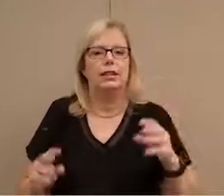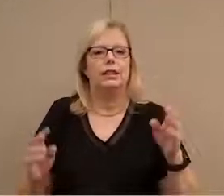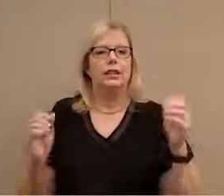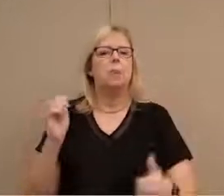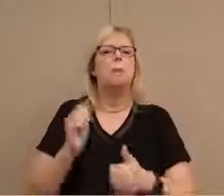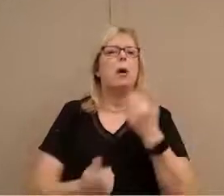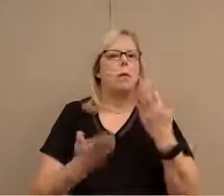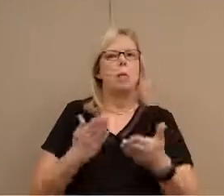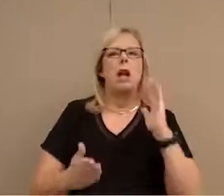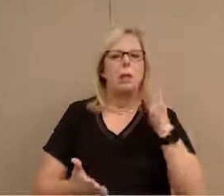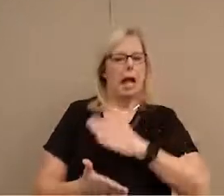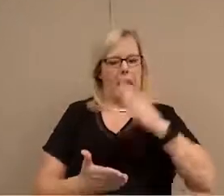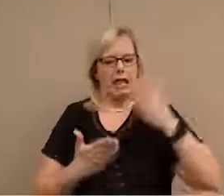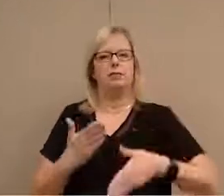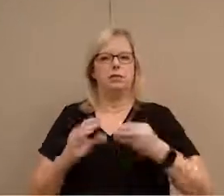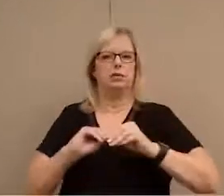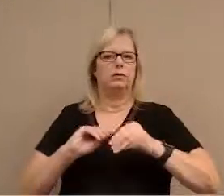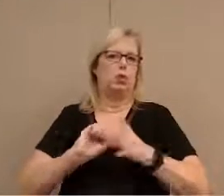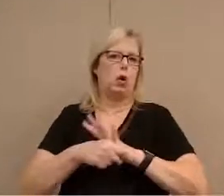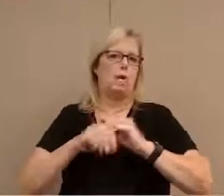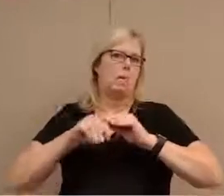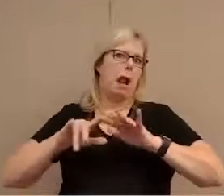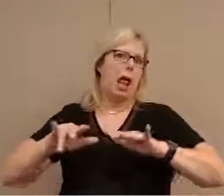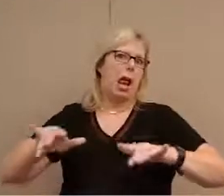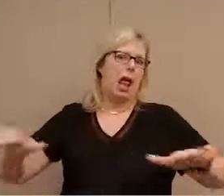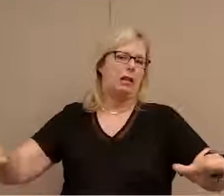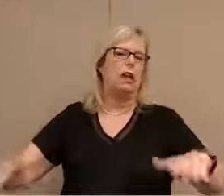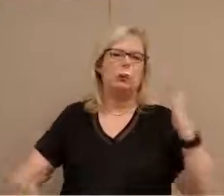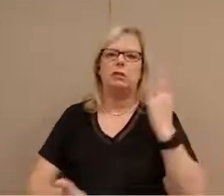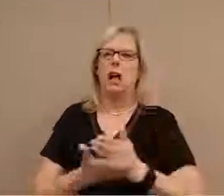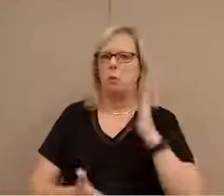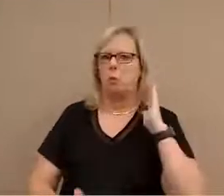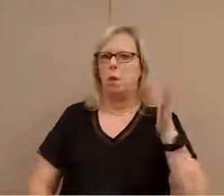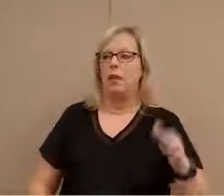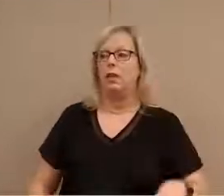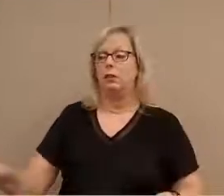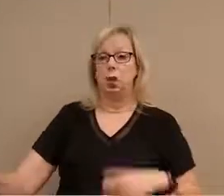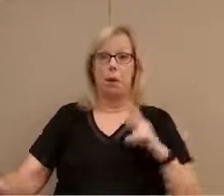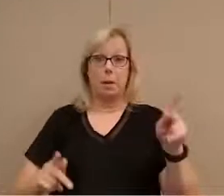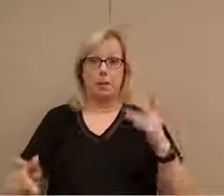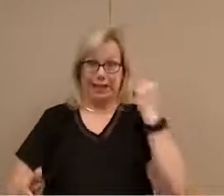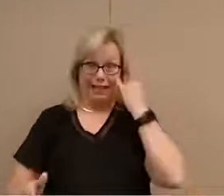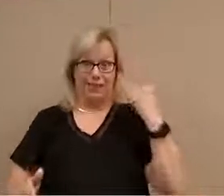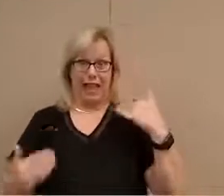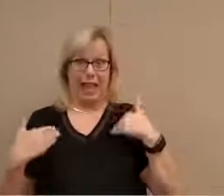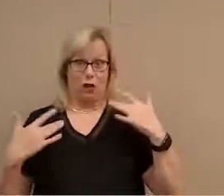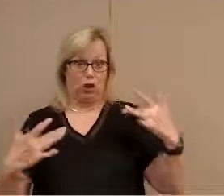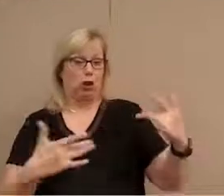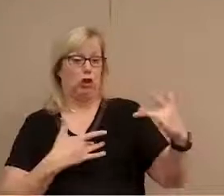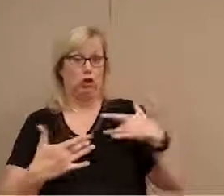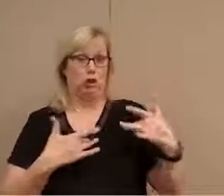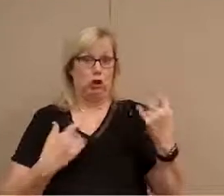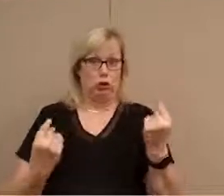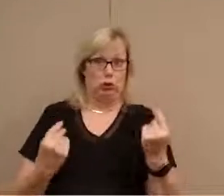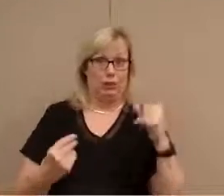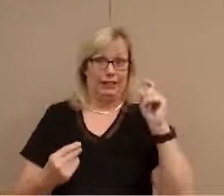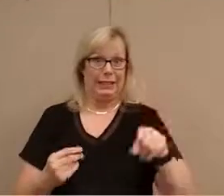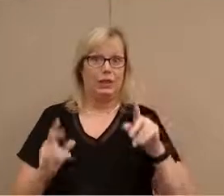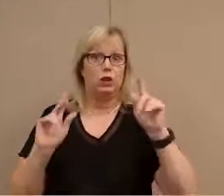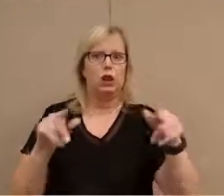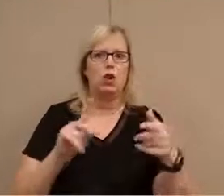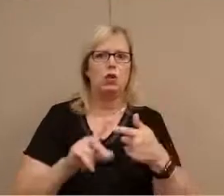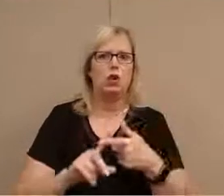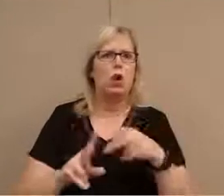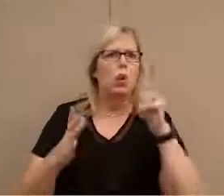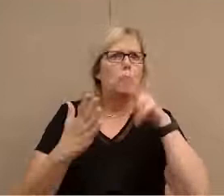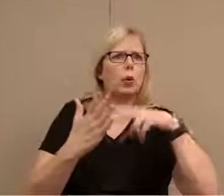most likely we'll end this pandemic. So if people have concerns, they need to go to the to a